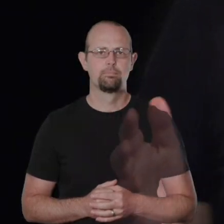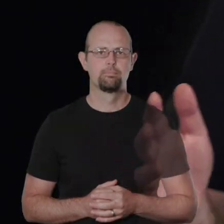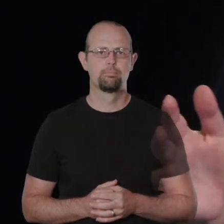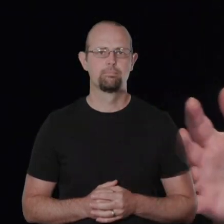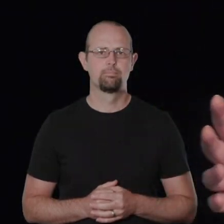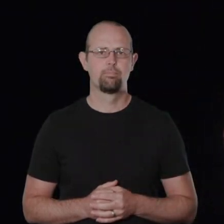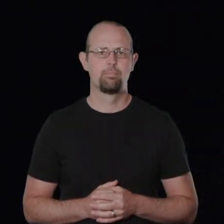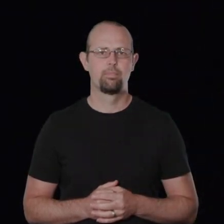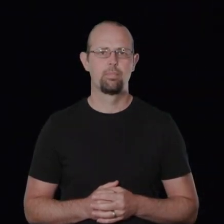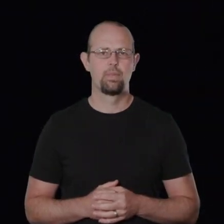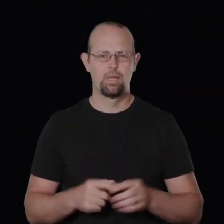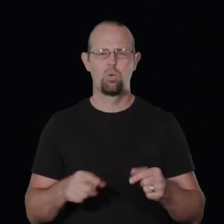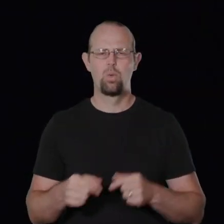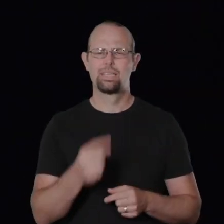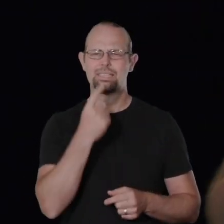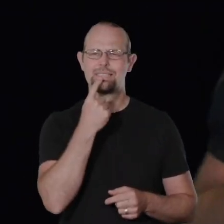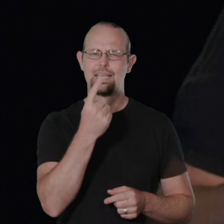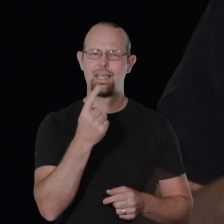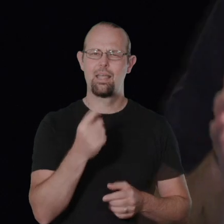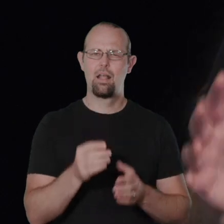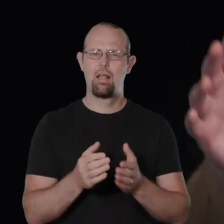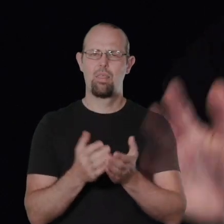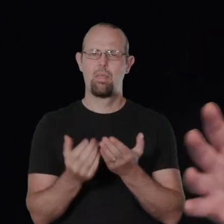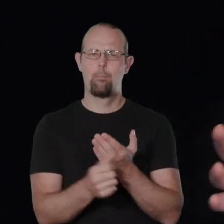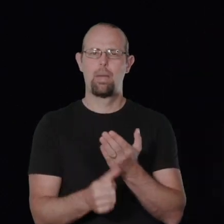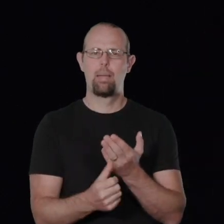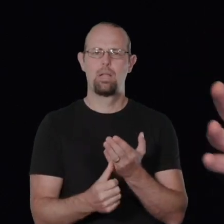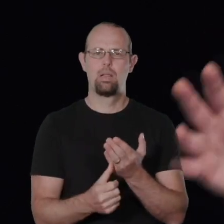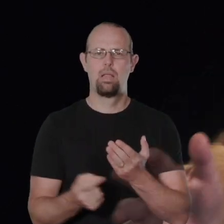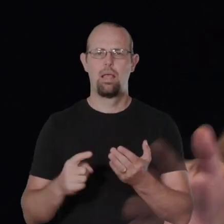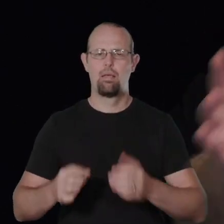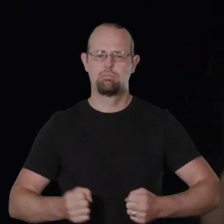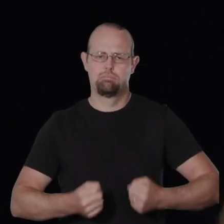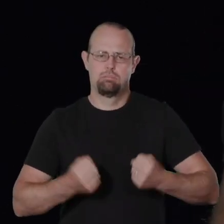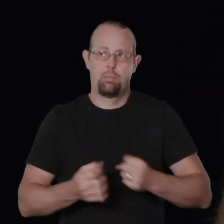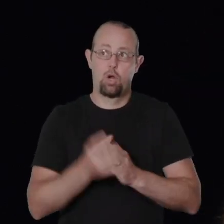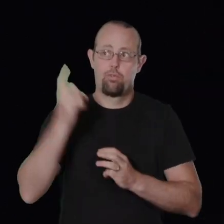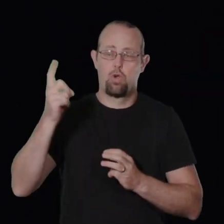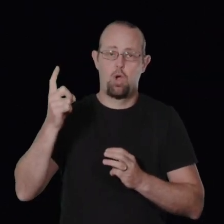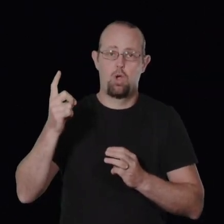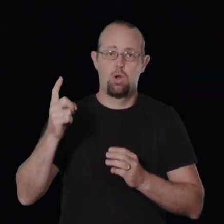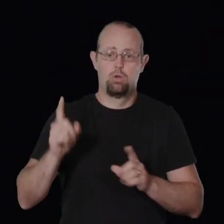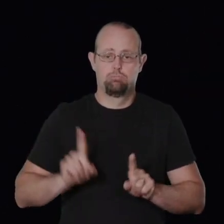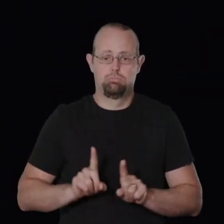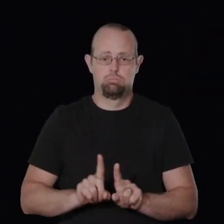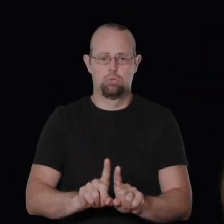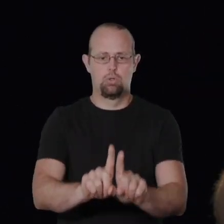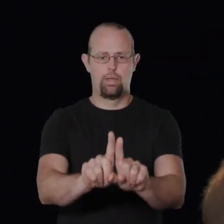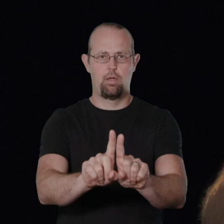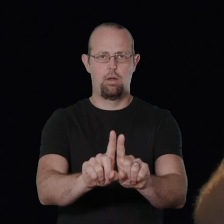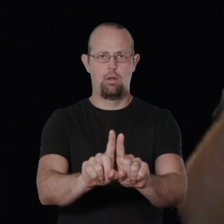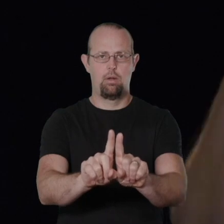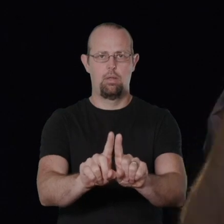In other words, we could say the word of God and the power of God go hand in hand. One of my